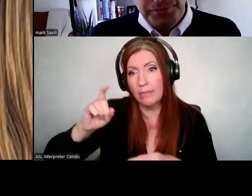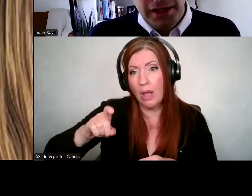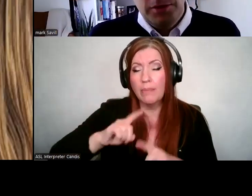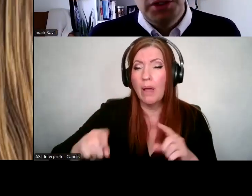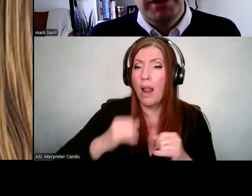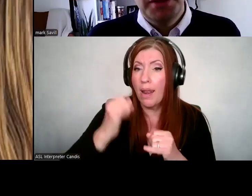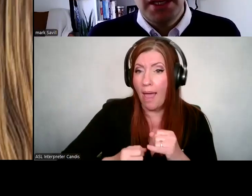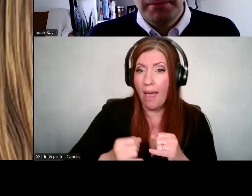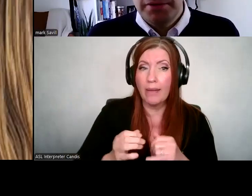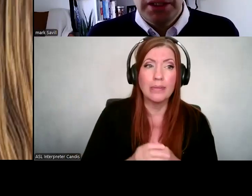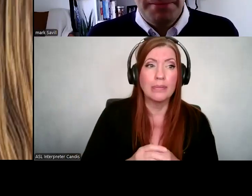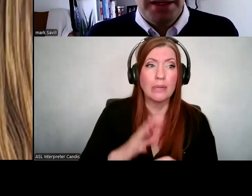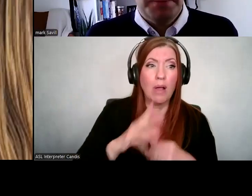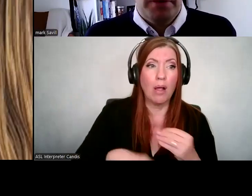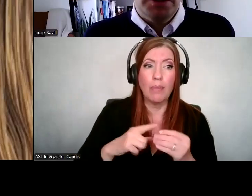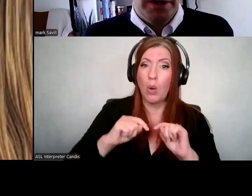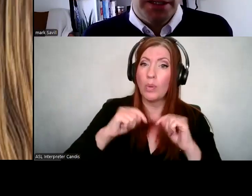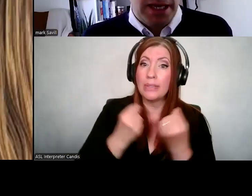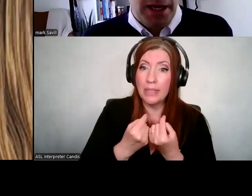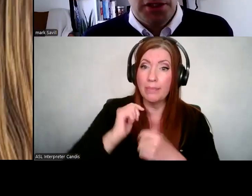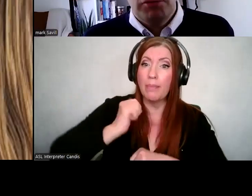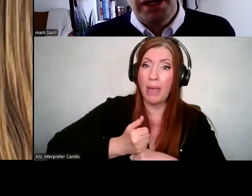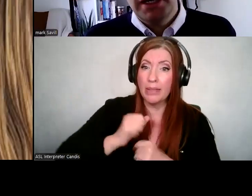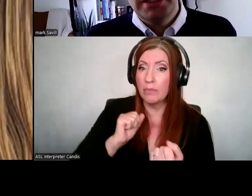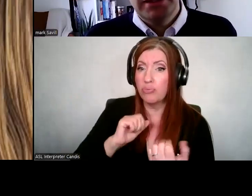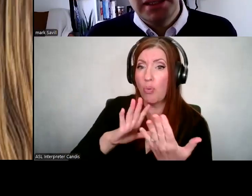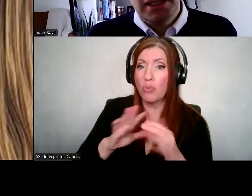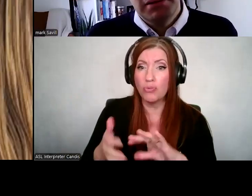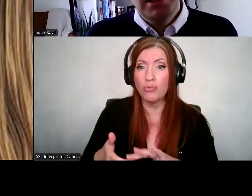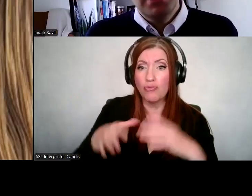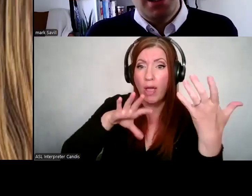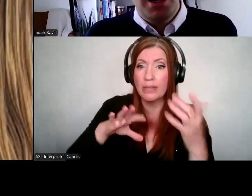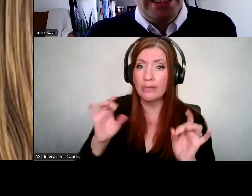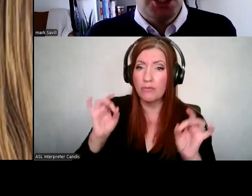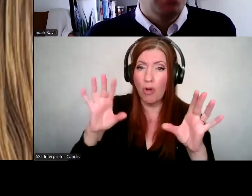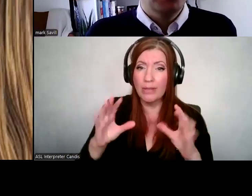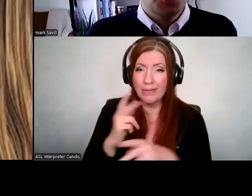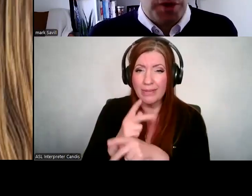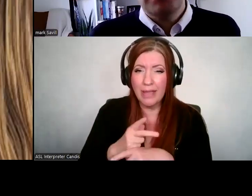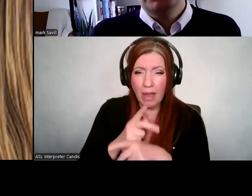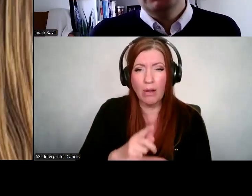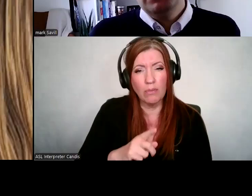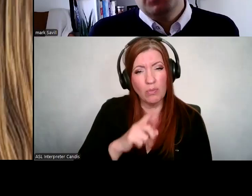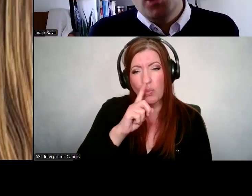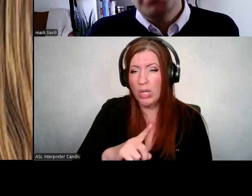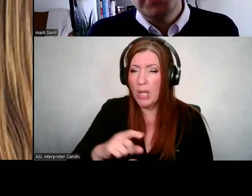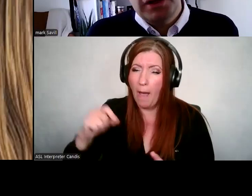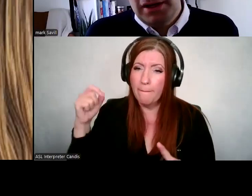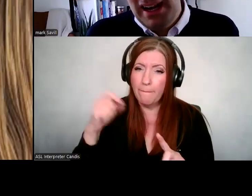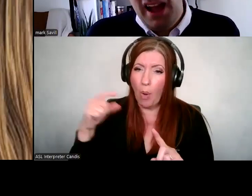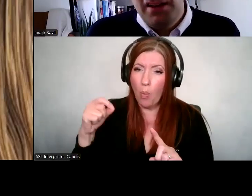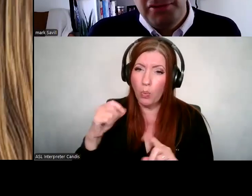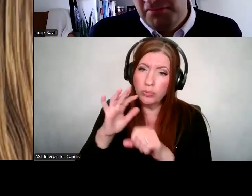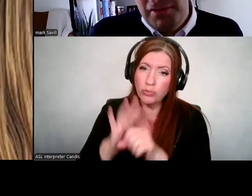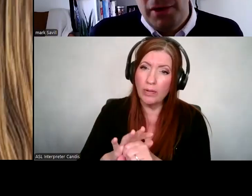up was around the team-based approach to crisis care. So recognizing this is a highly charged, stressful work that